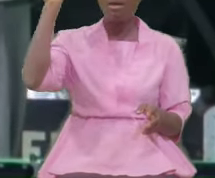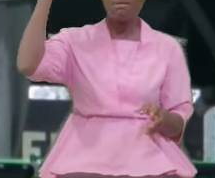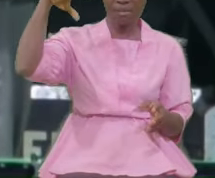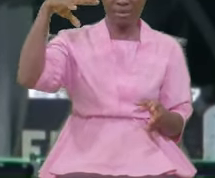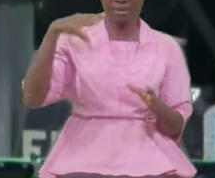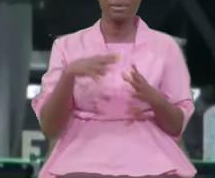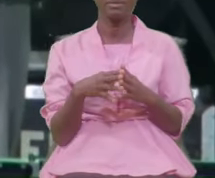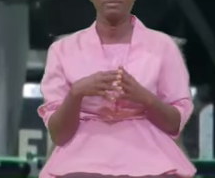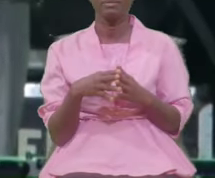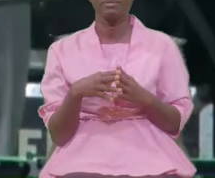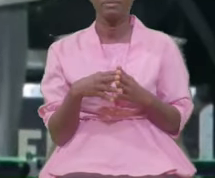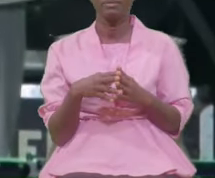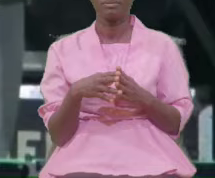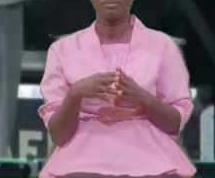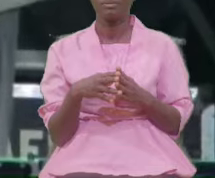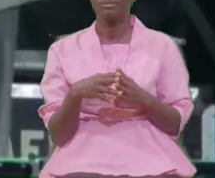Grace